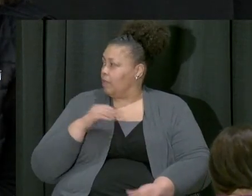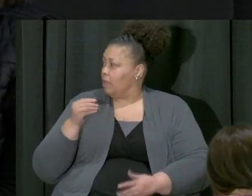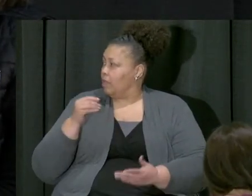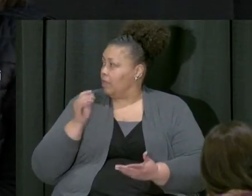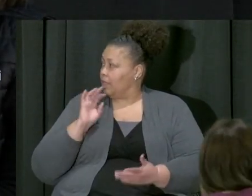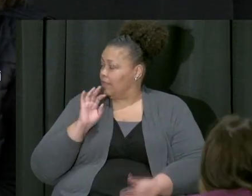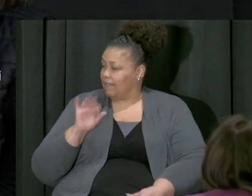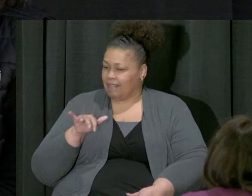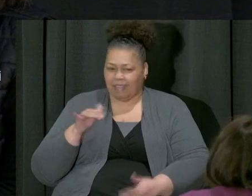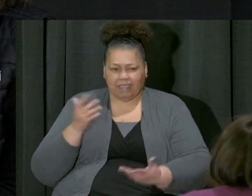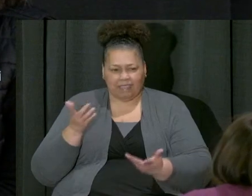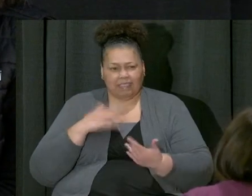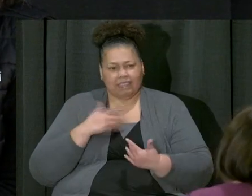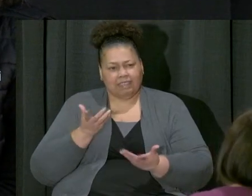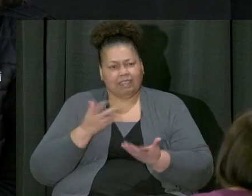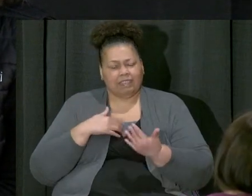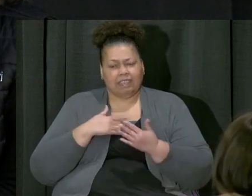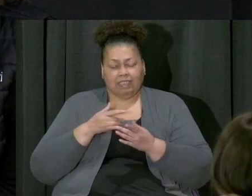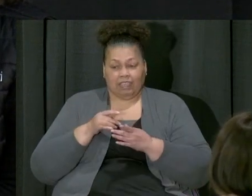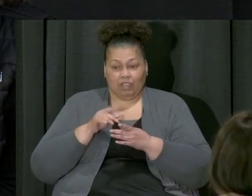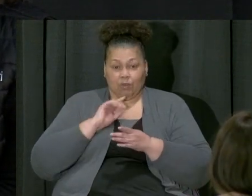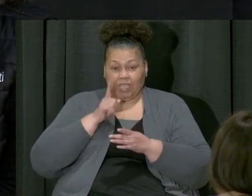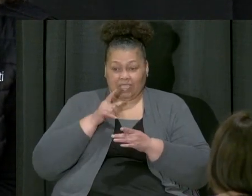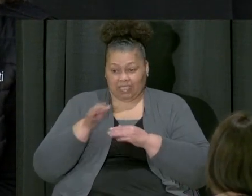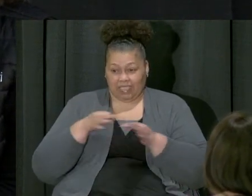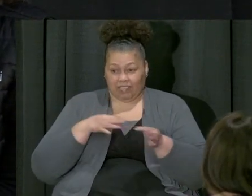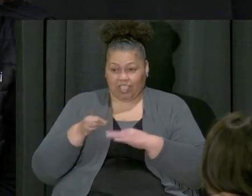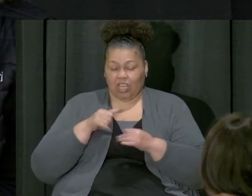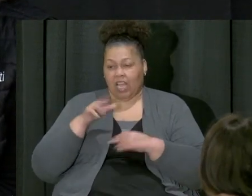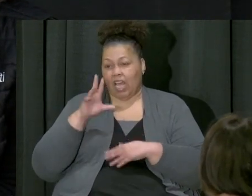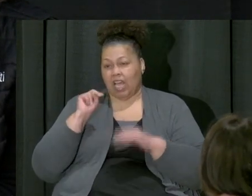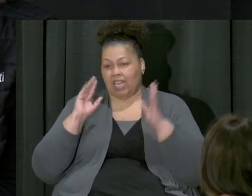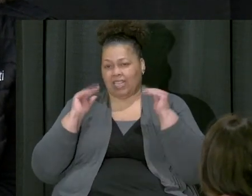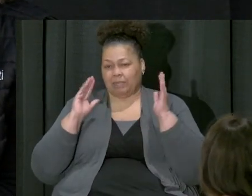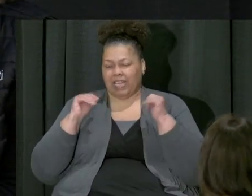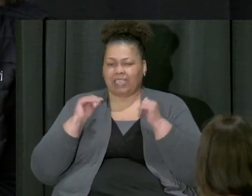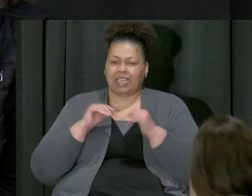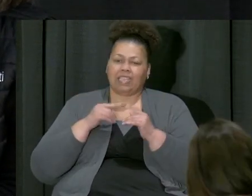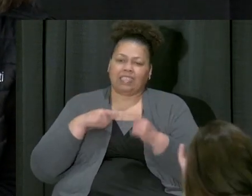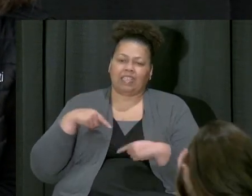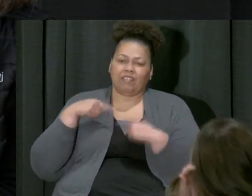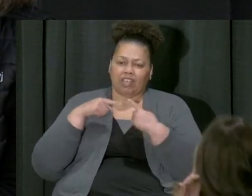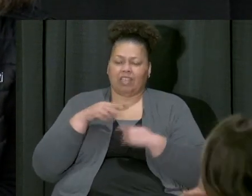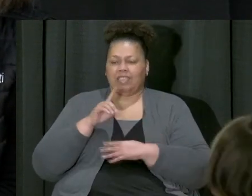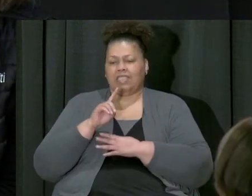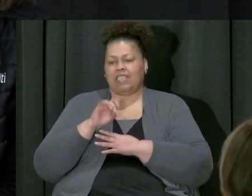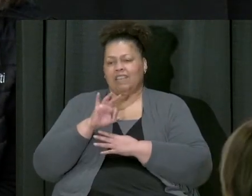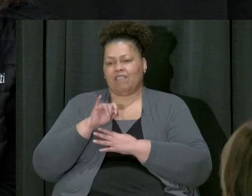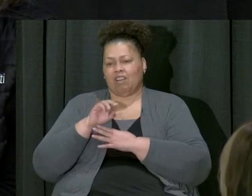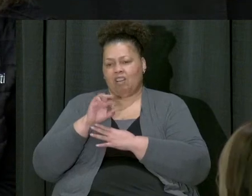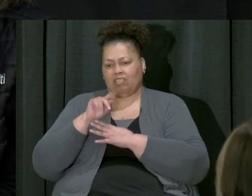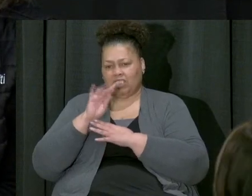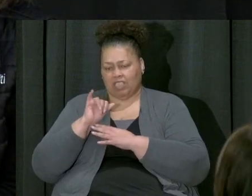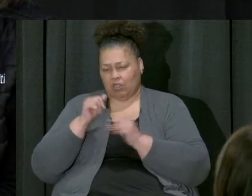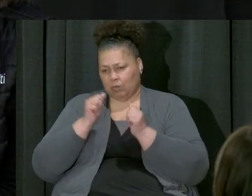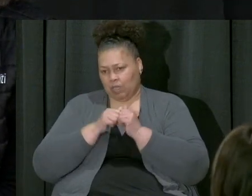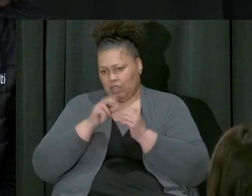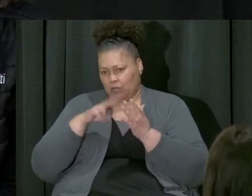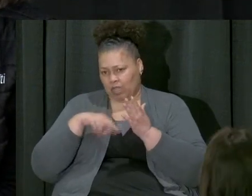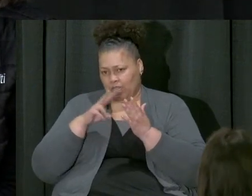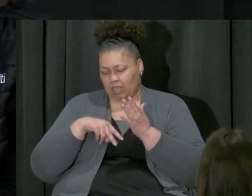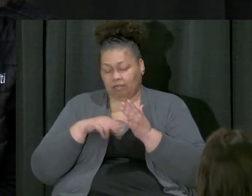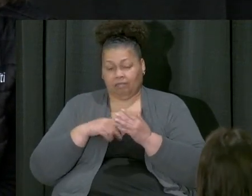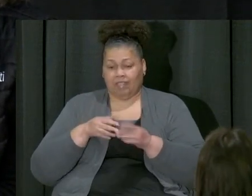defines dyslexia as an unexpected difficulty in reading. And for me, this definition is